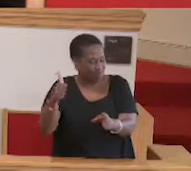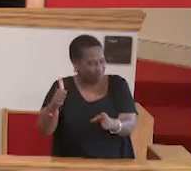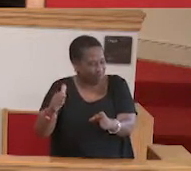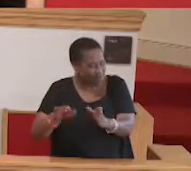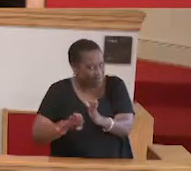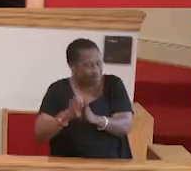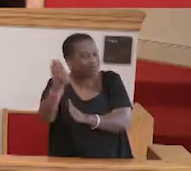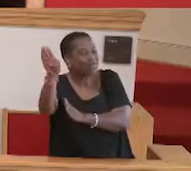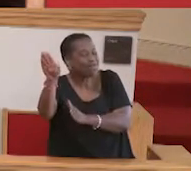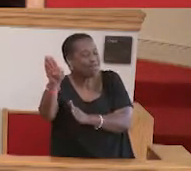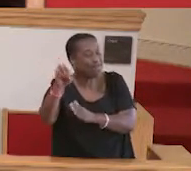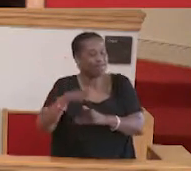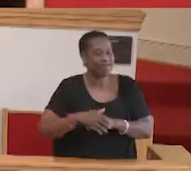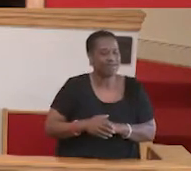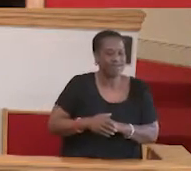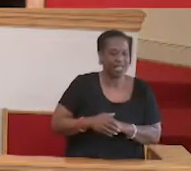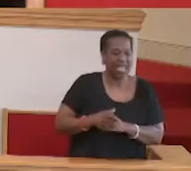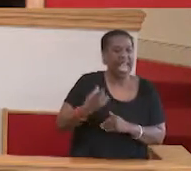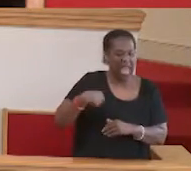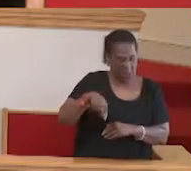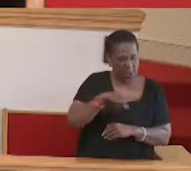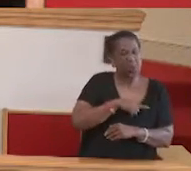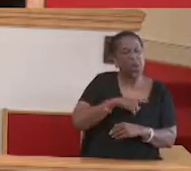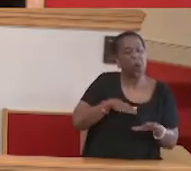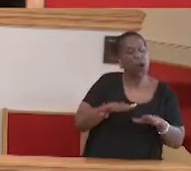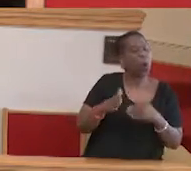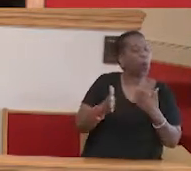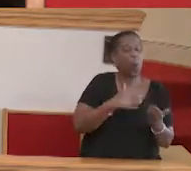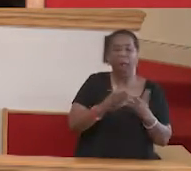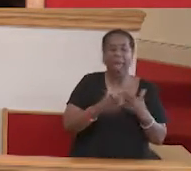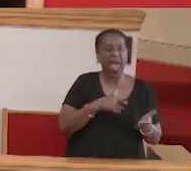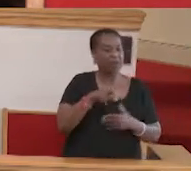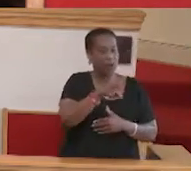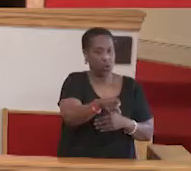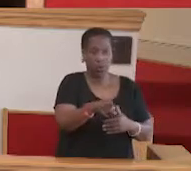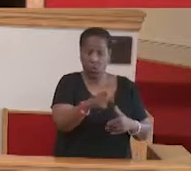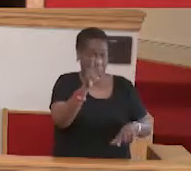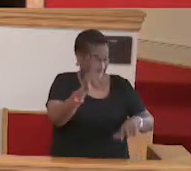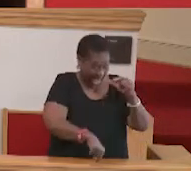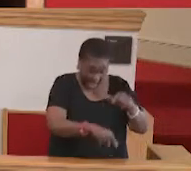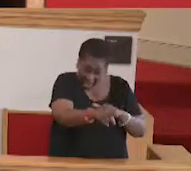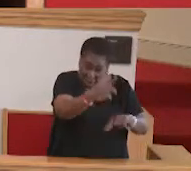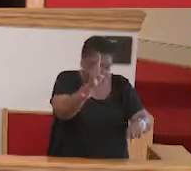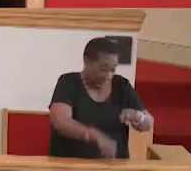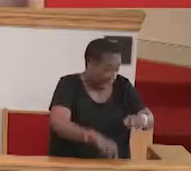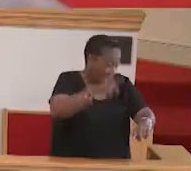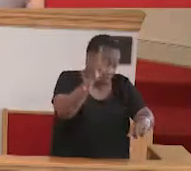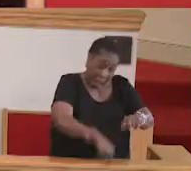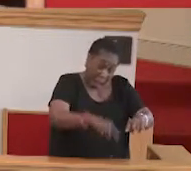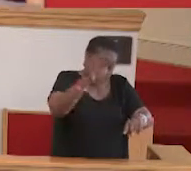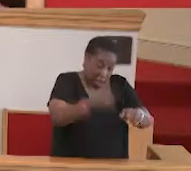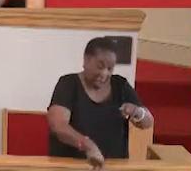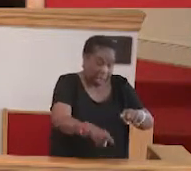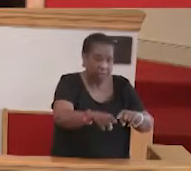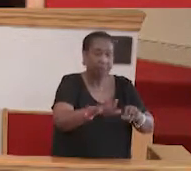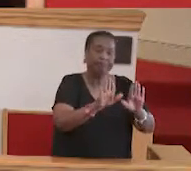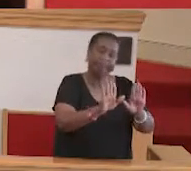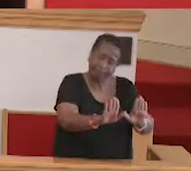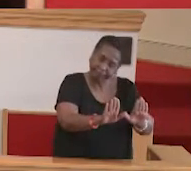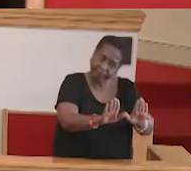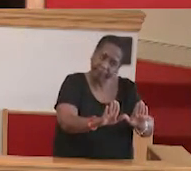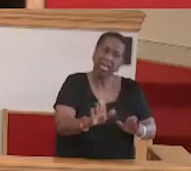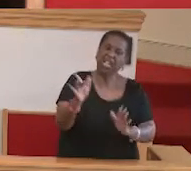Standing in this text and walking, and whatever it is that you can't do, it is Jesus the